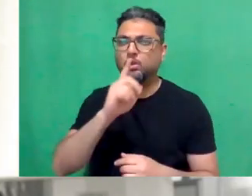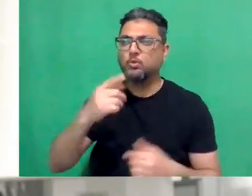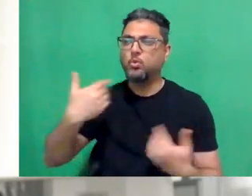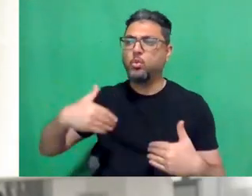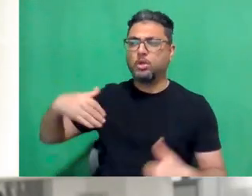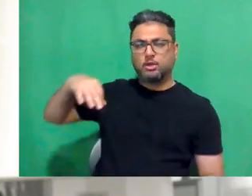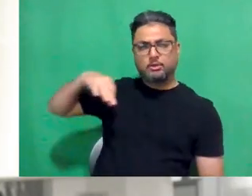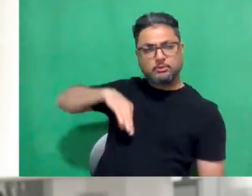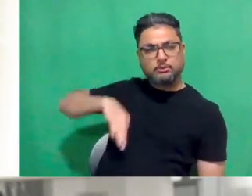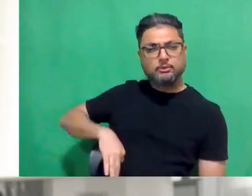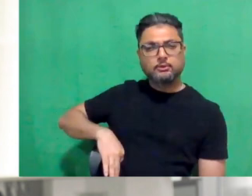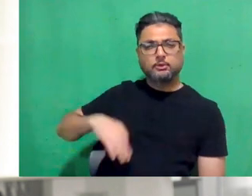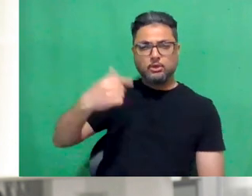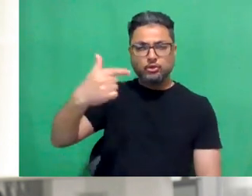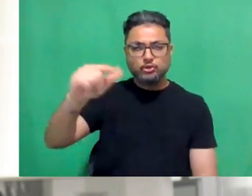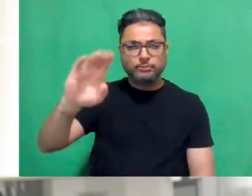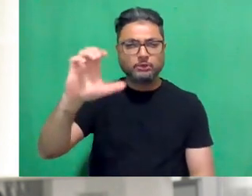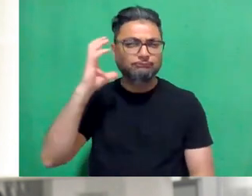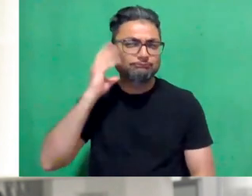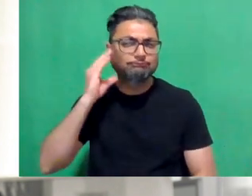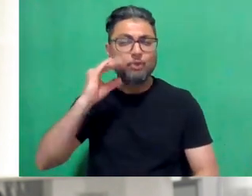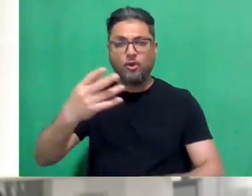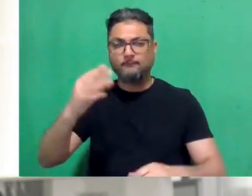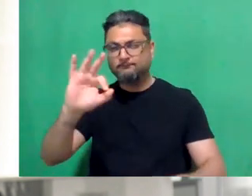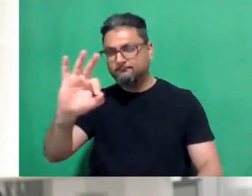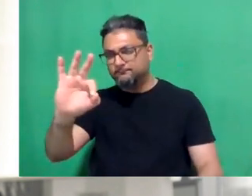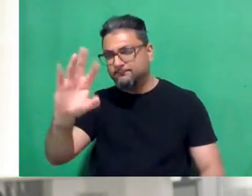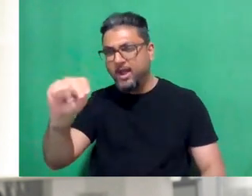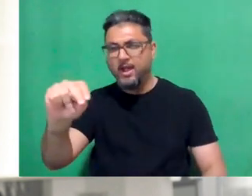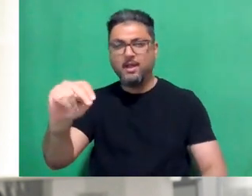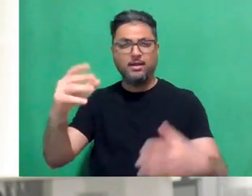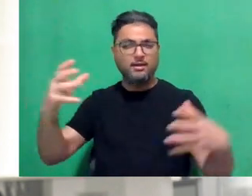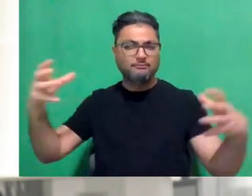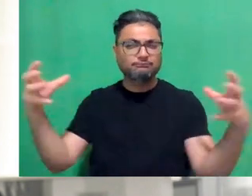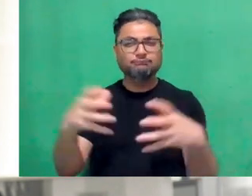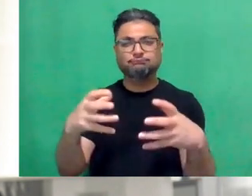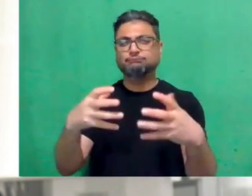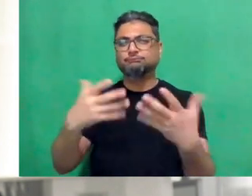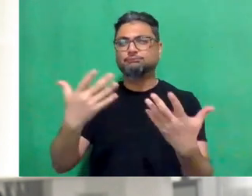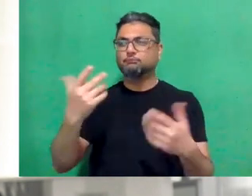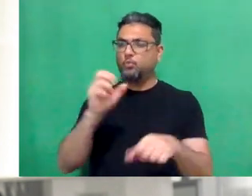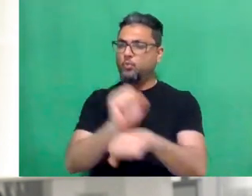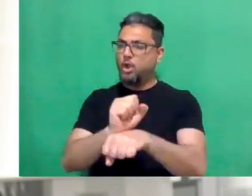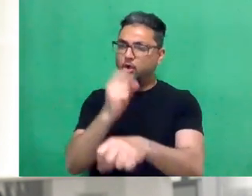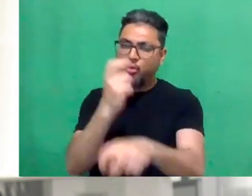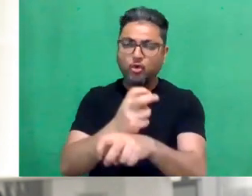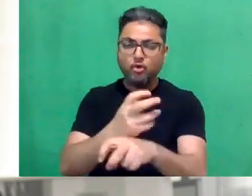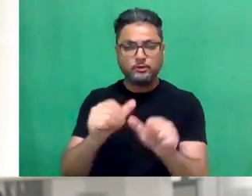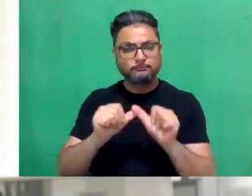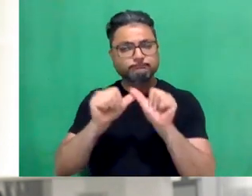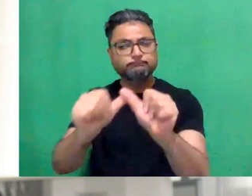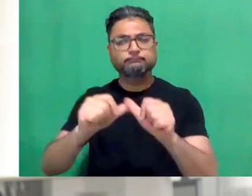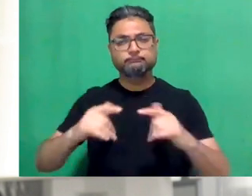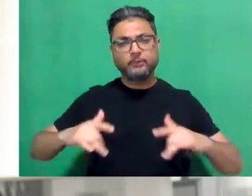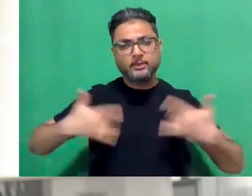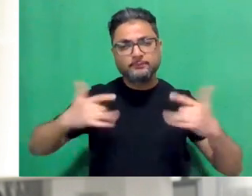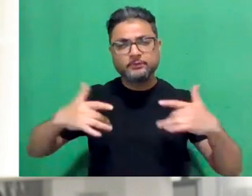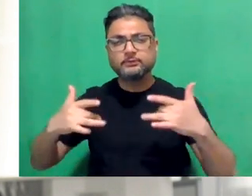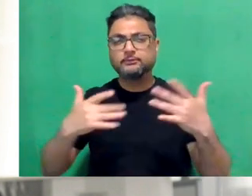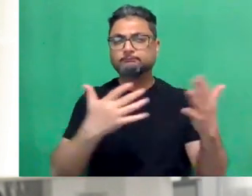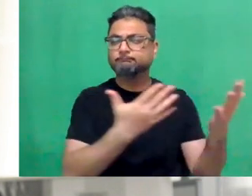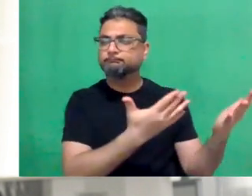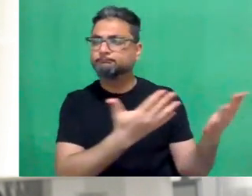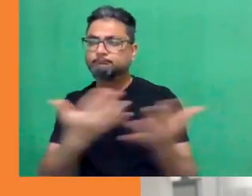So, have fun, work hard, and stay connected. I'm delighted to welcome you to our George